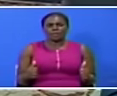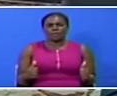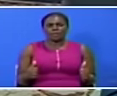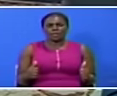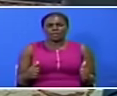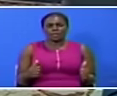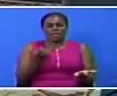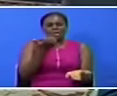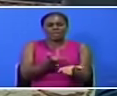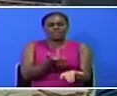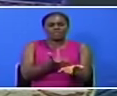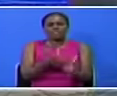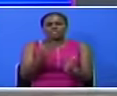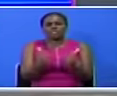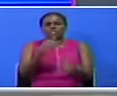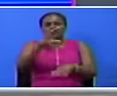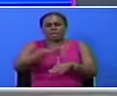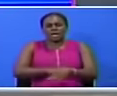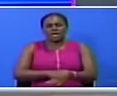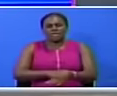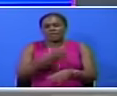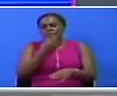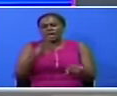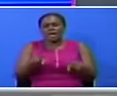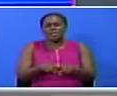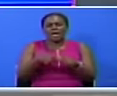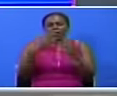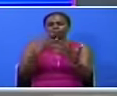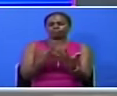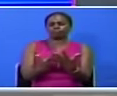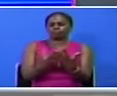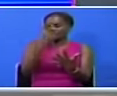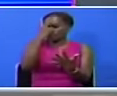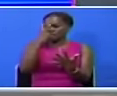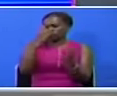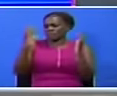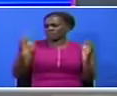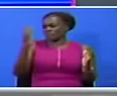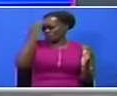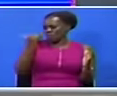what evidence has been gathered that has led to the brother being highlighted as the key suspect?